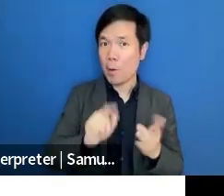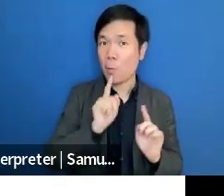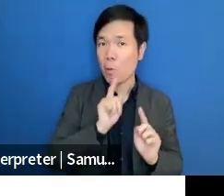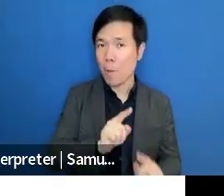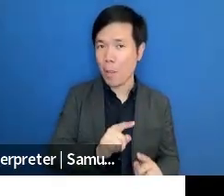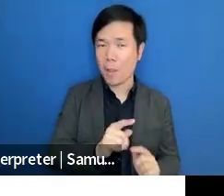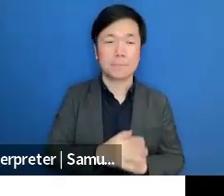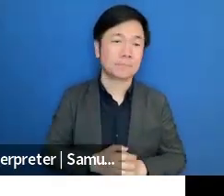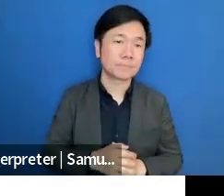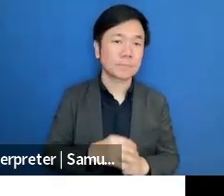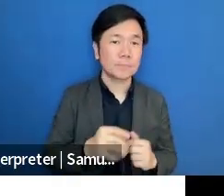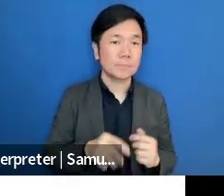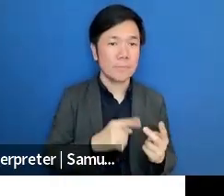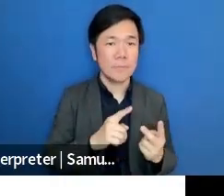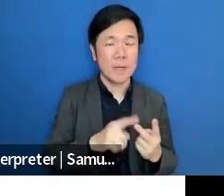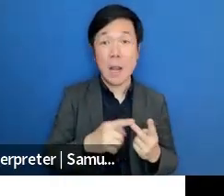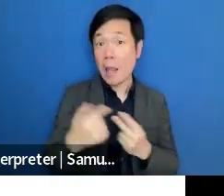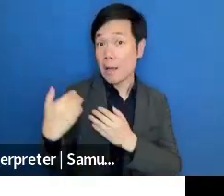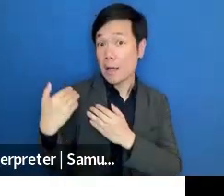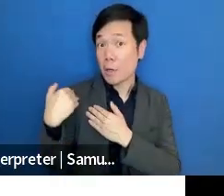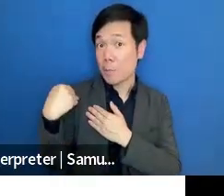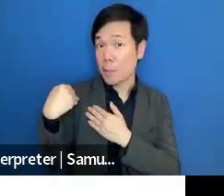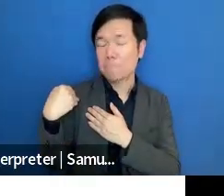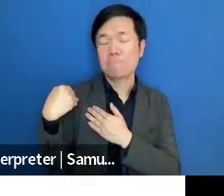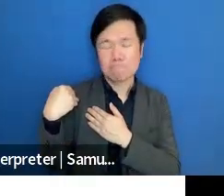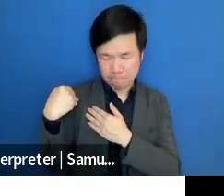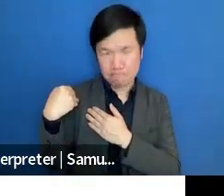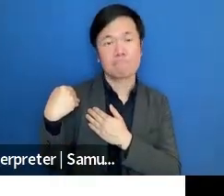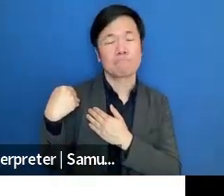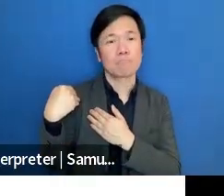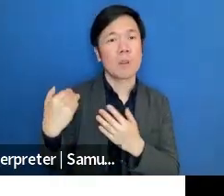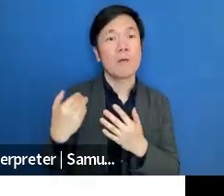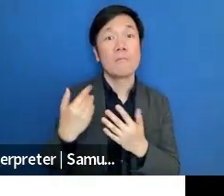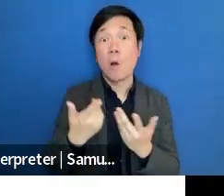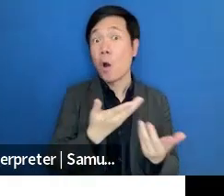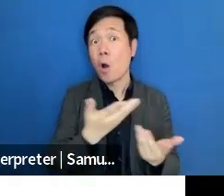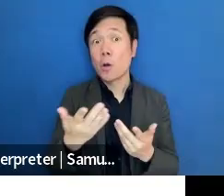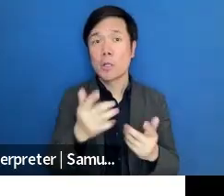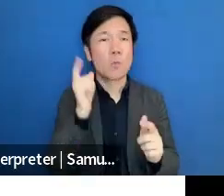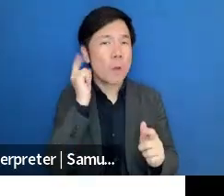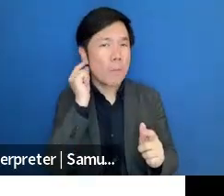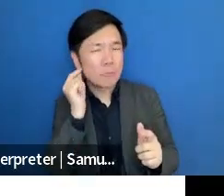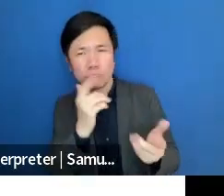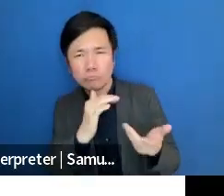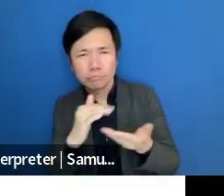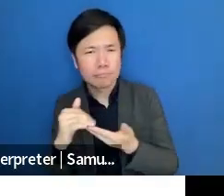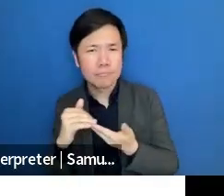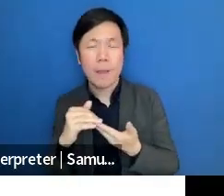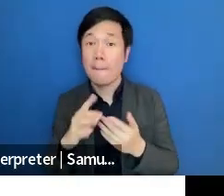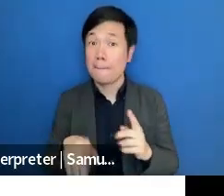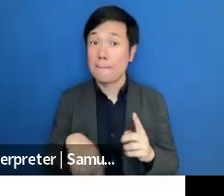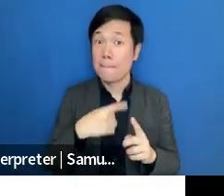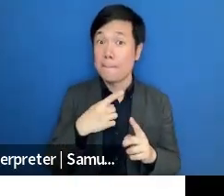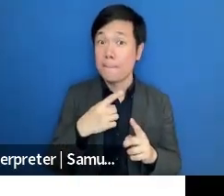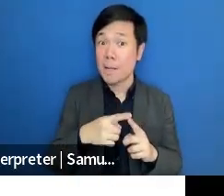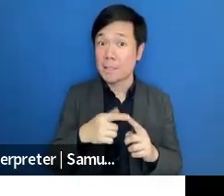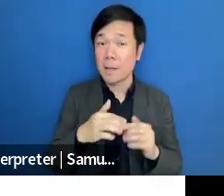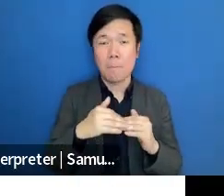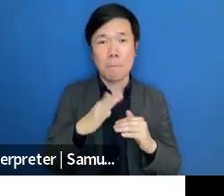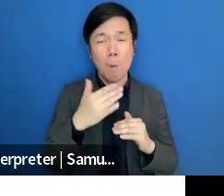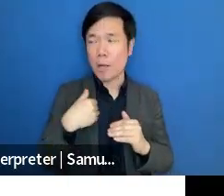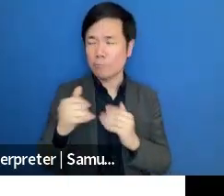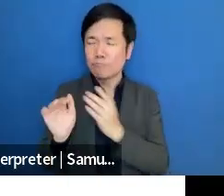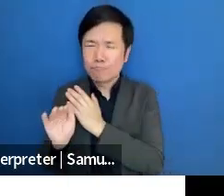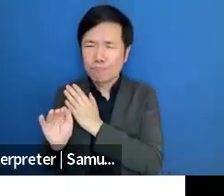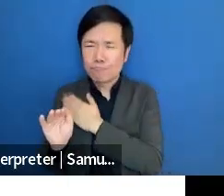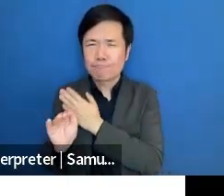accountable first and foremost to women and girls, communities, and movements we serve, while also recognizing our mutual accountability to